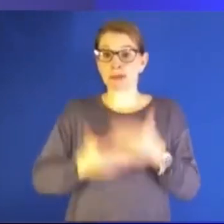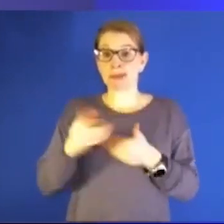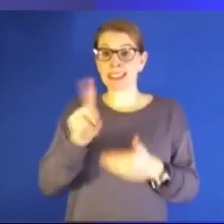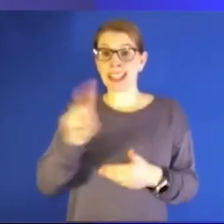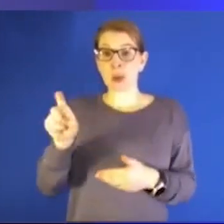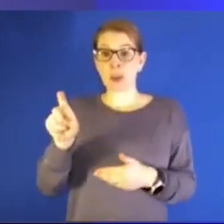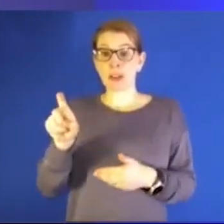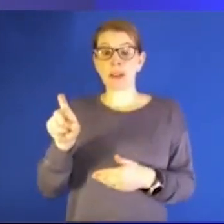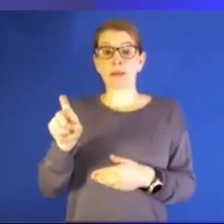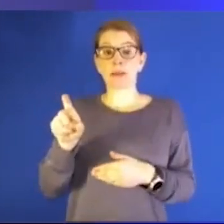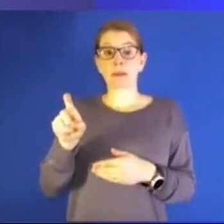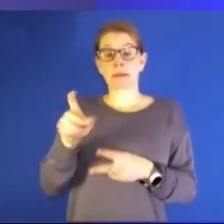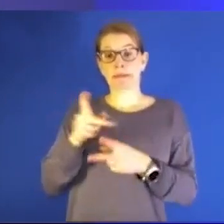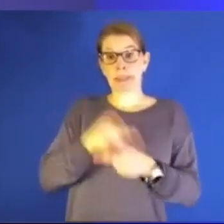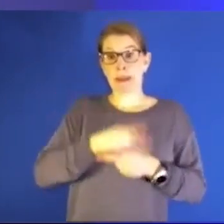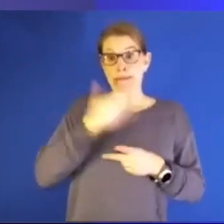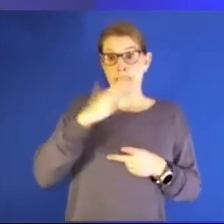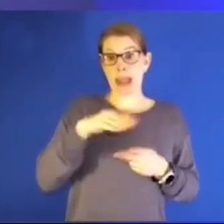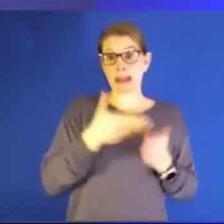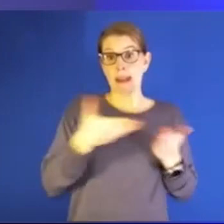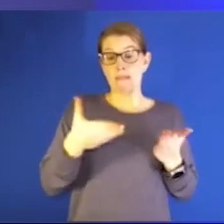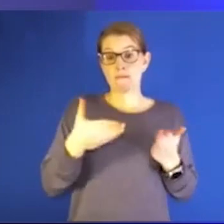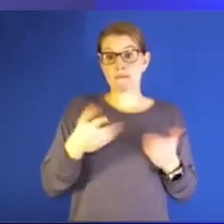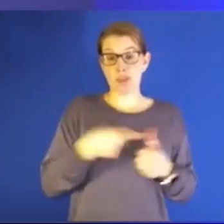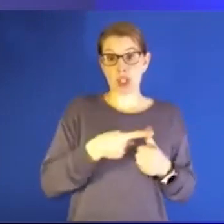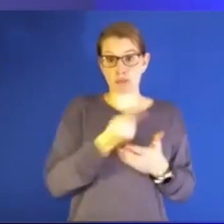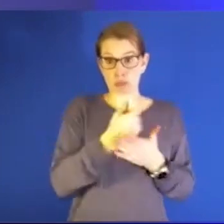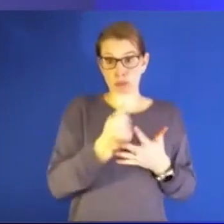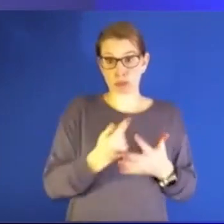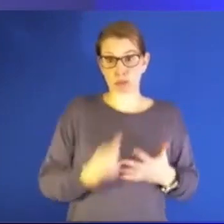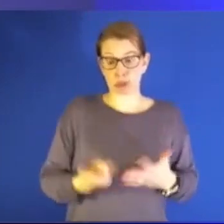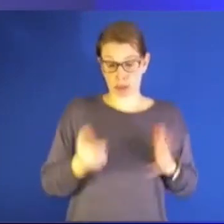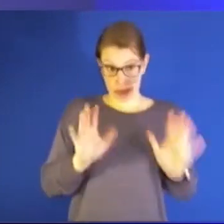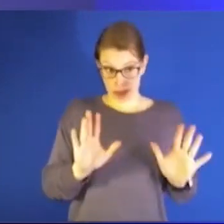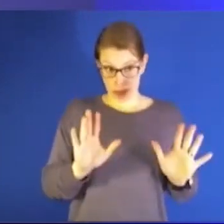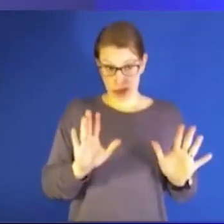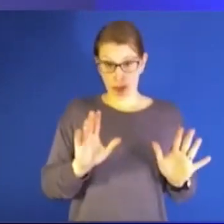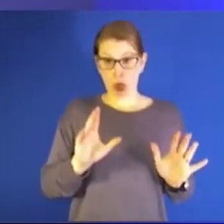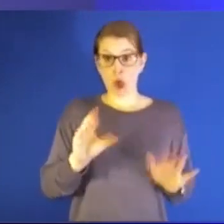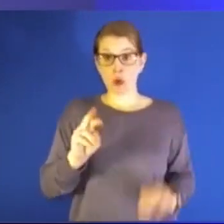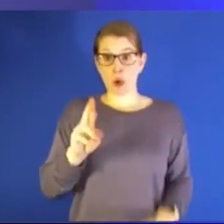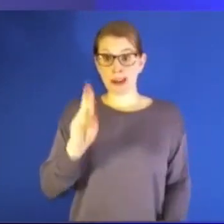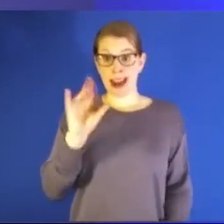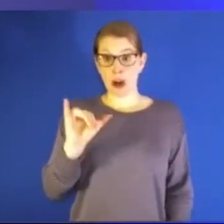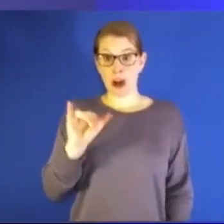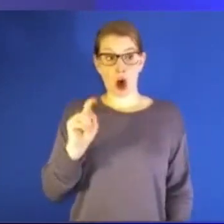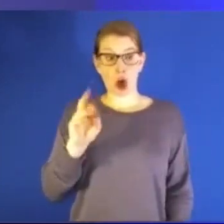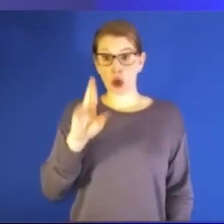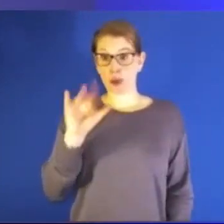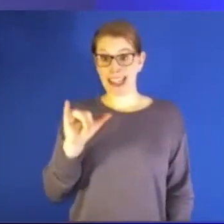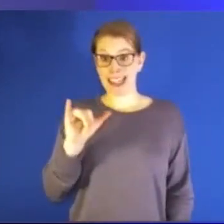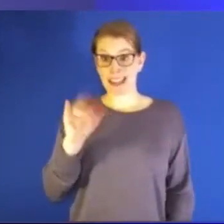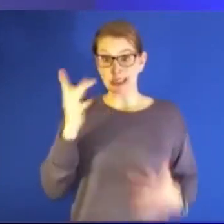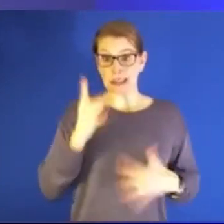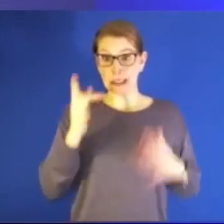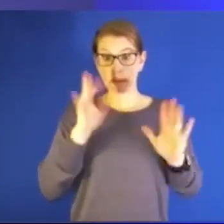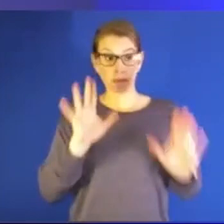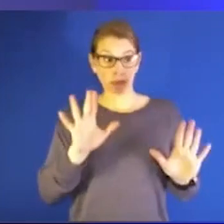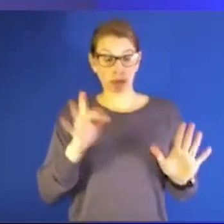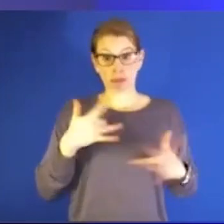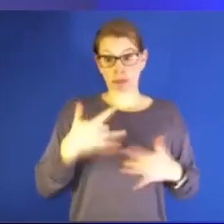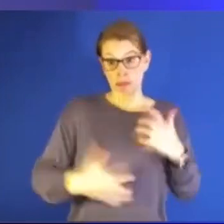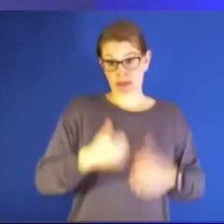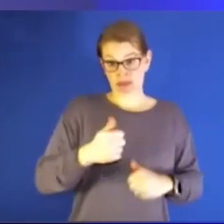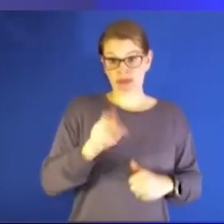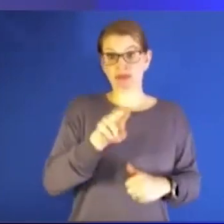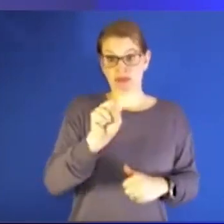care of the bad stuff first, kind of rule it out. So coronary artery disease, which is the most common killer of Americans in the United States here.